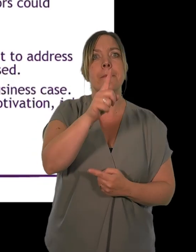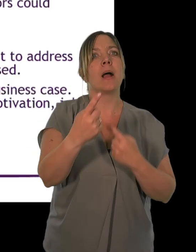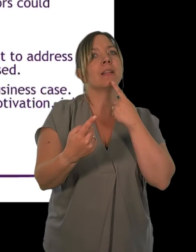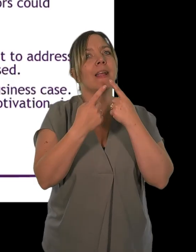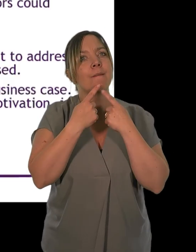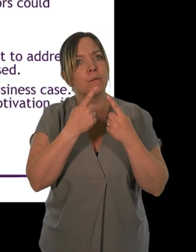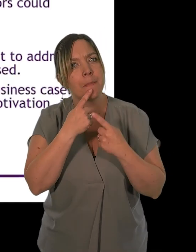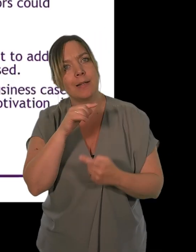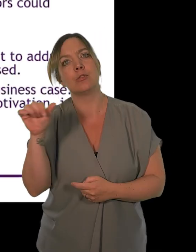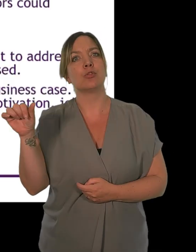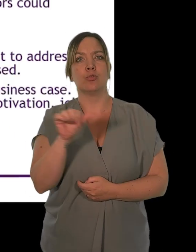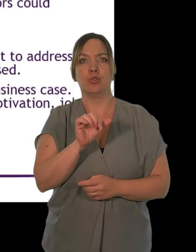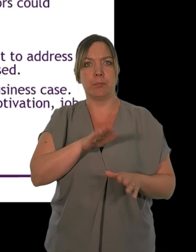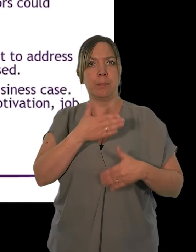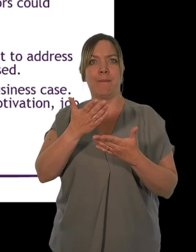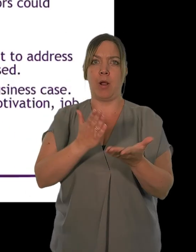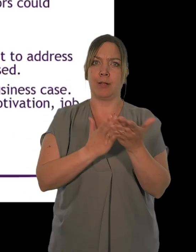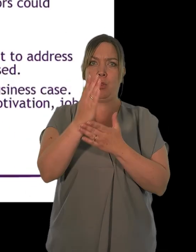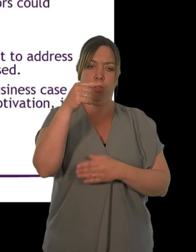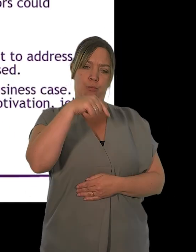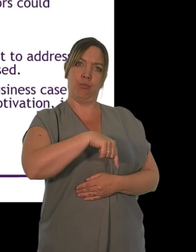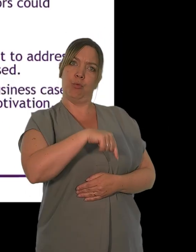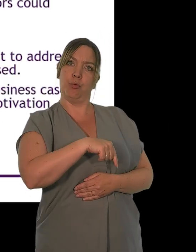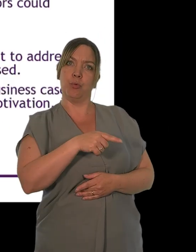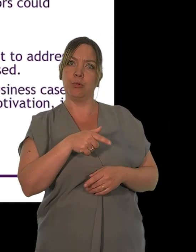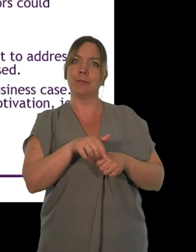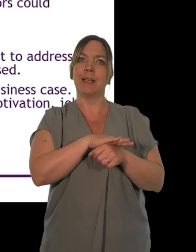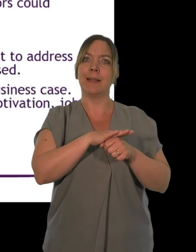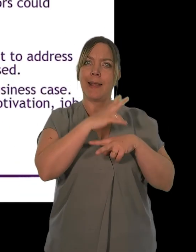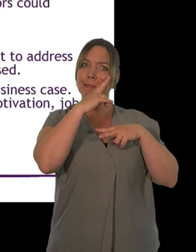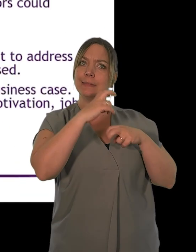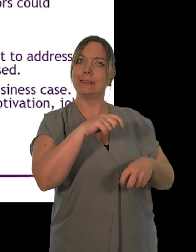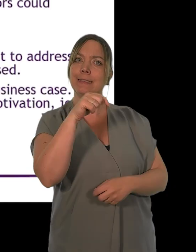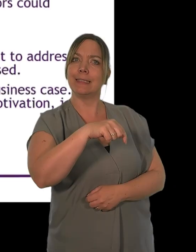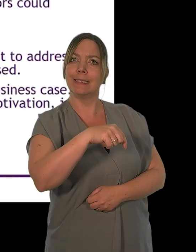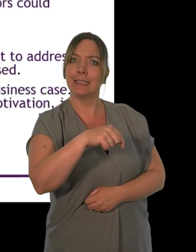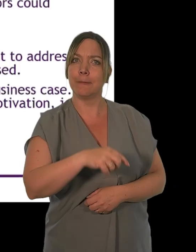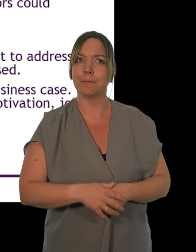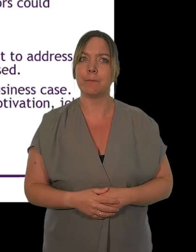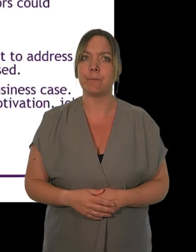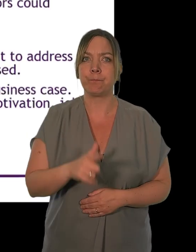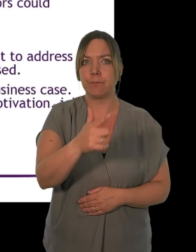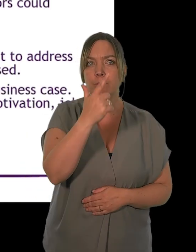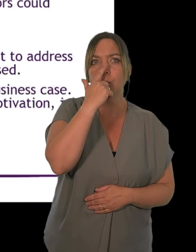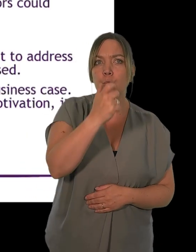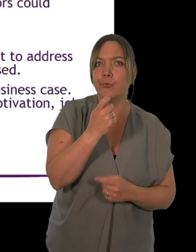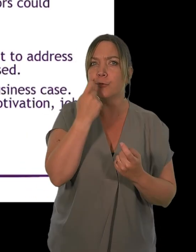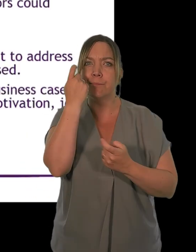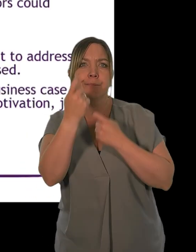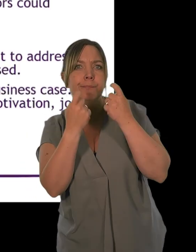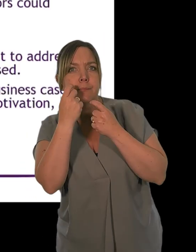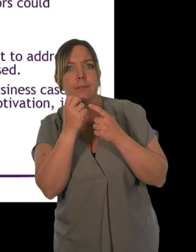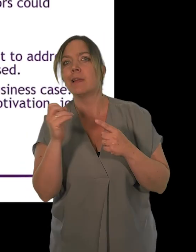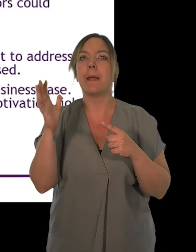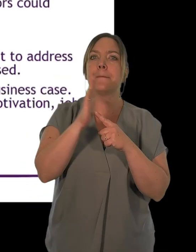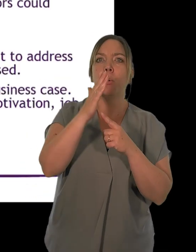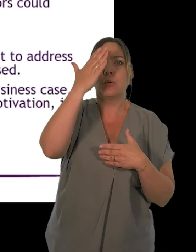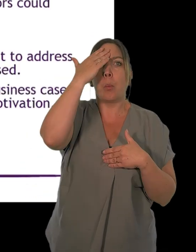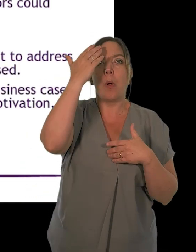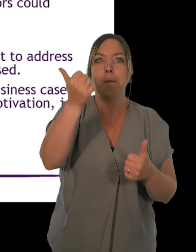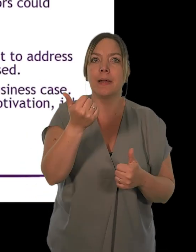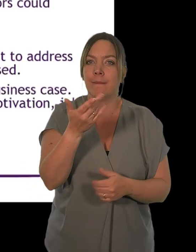Impacts could include impacts on engagement, motivation, job satisfaction, etc.